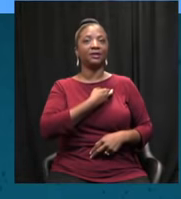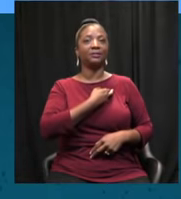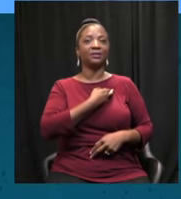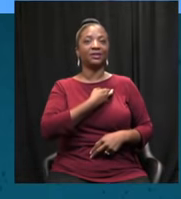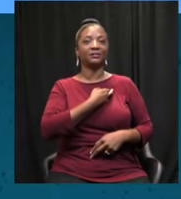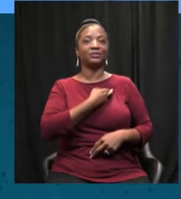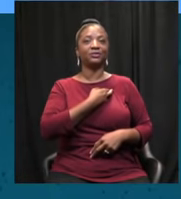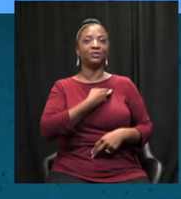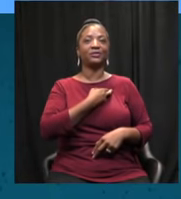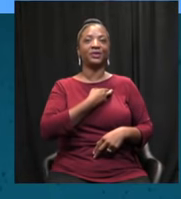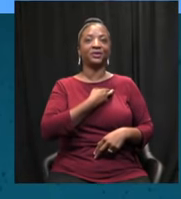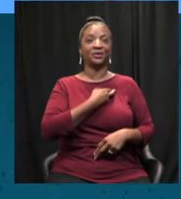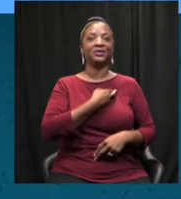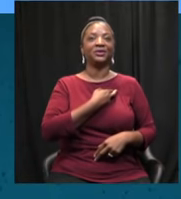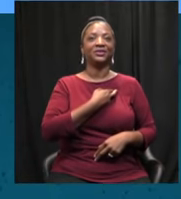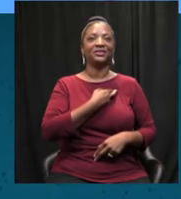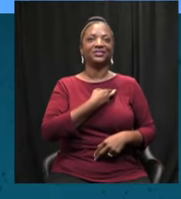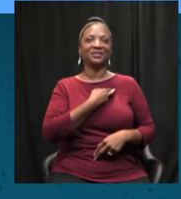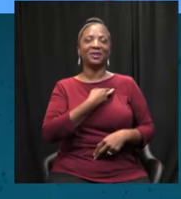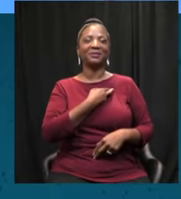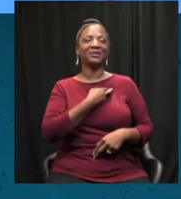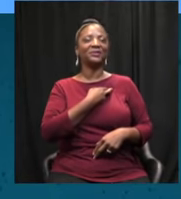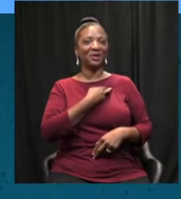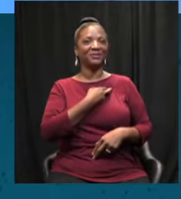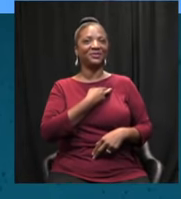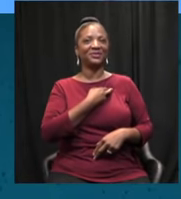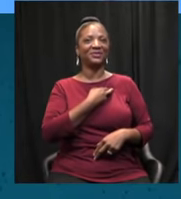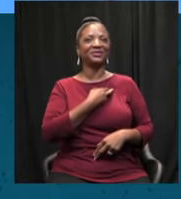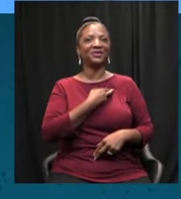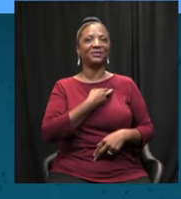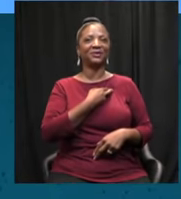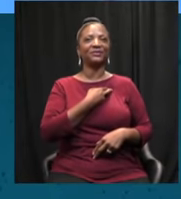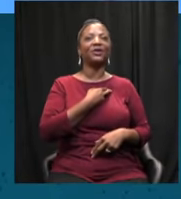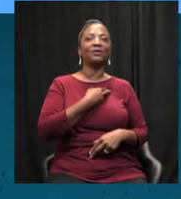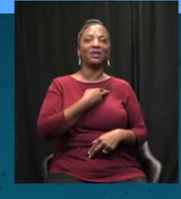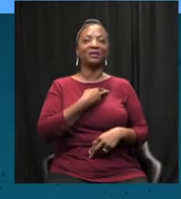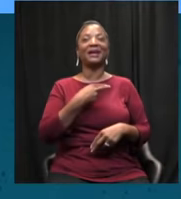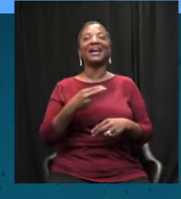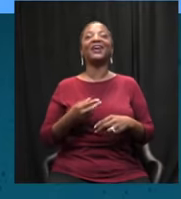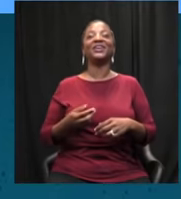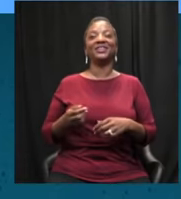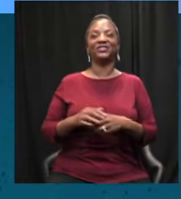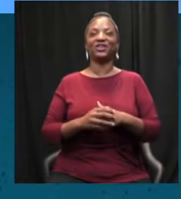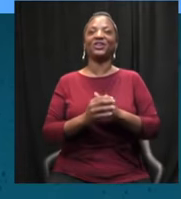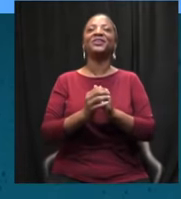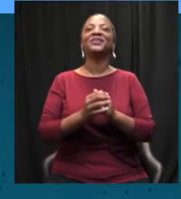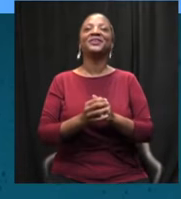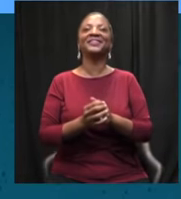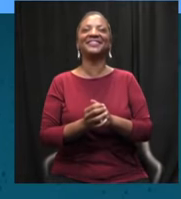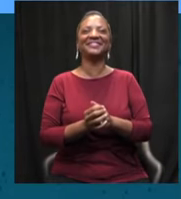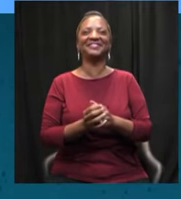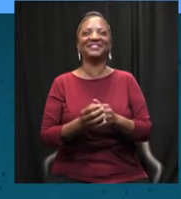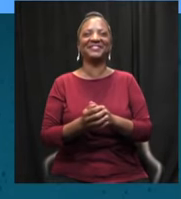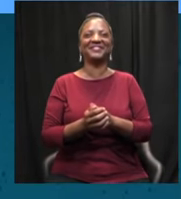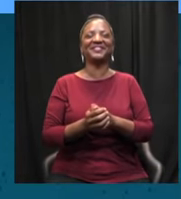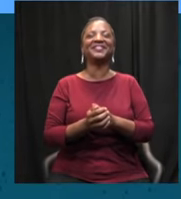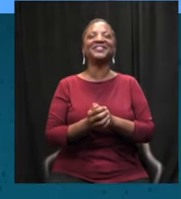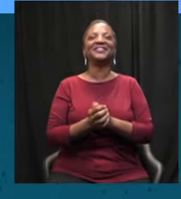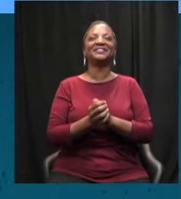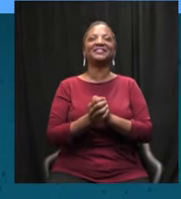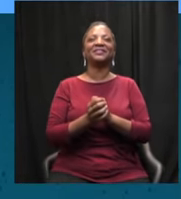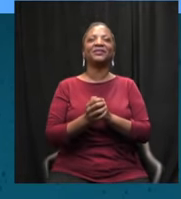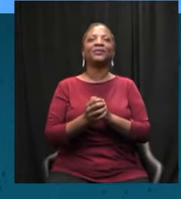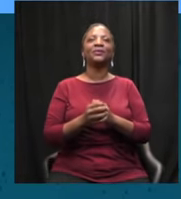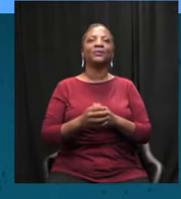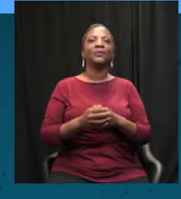disciples' understanding of who he is. So he asked them, what do the streets say? What are others saying?